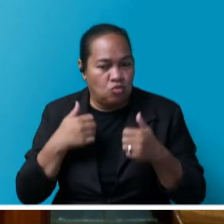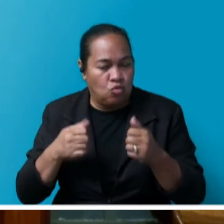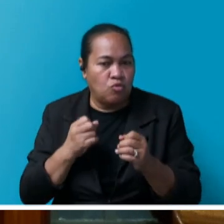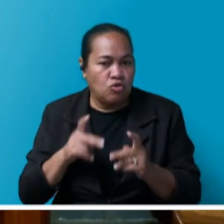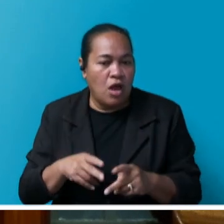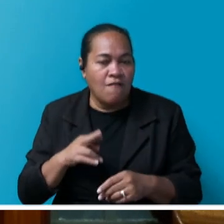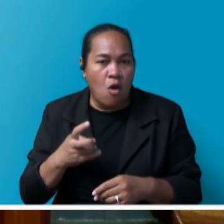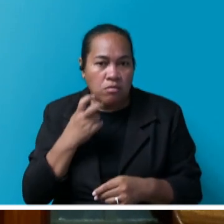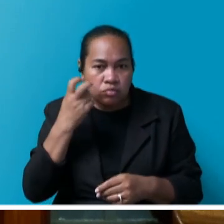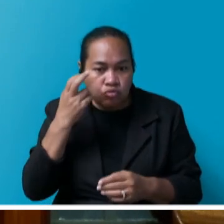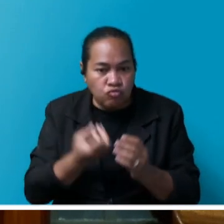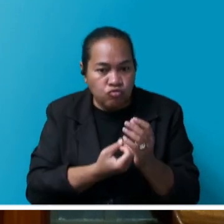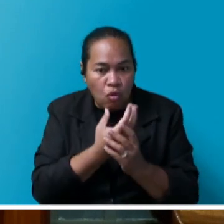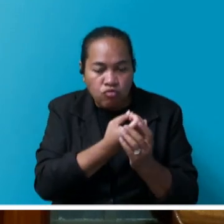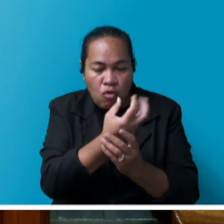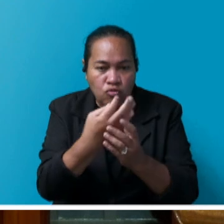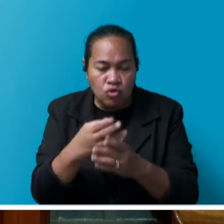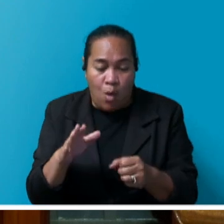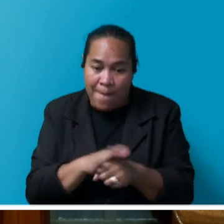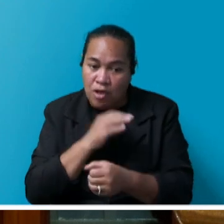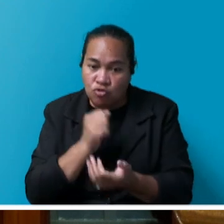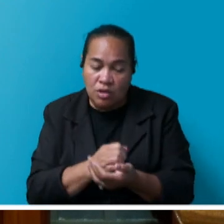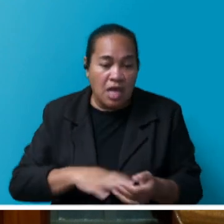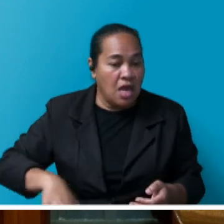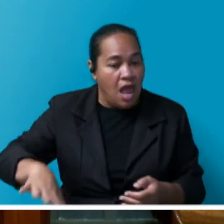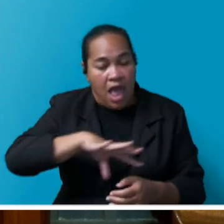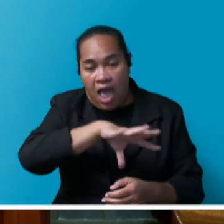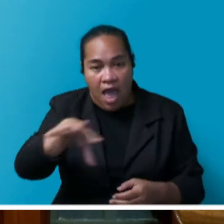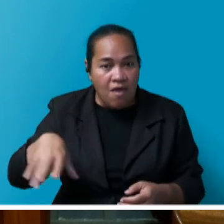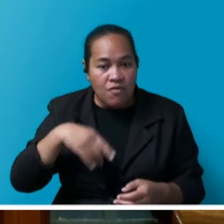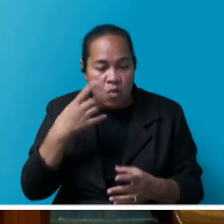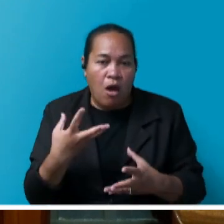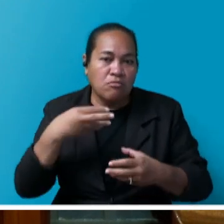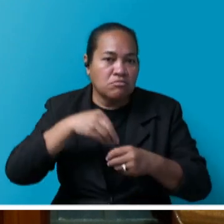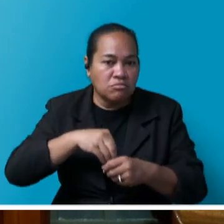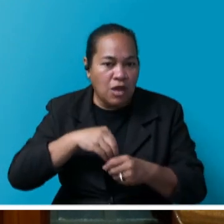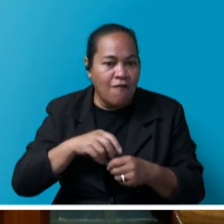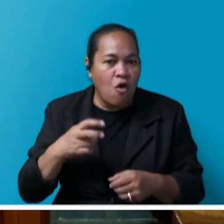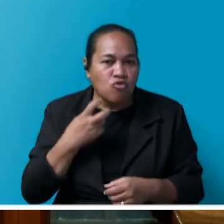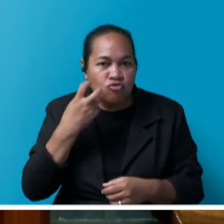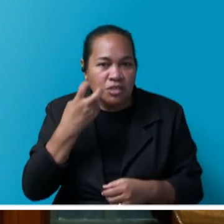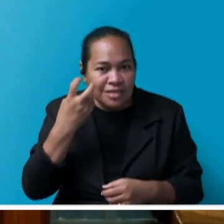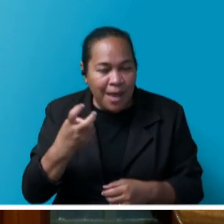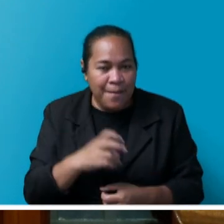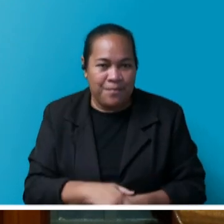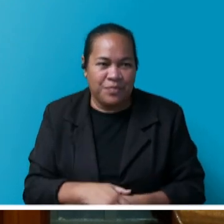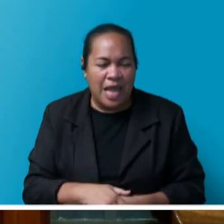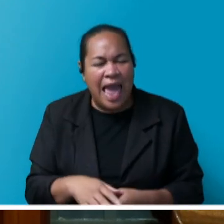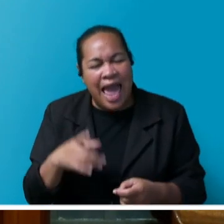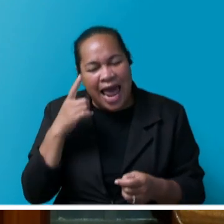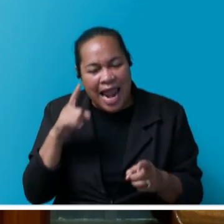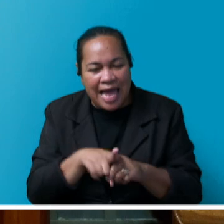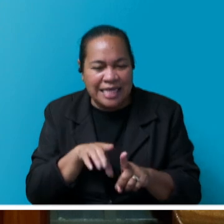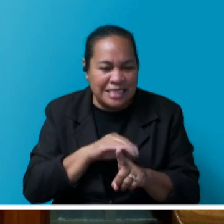to address this imbalance to ensure that every community shares in the prosperity that tourism brings. Through initiatives like the Novo